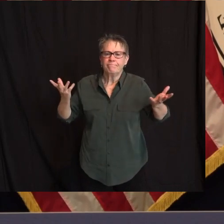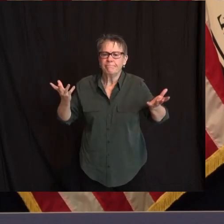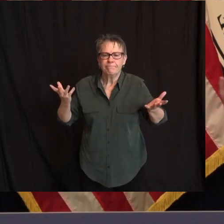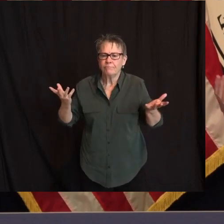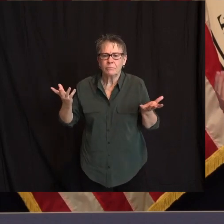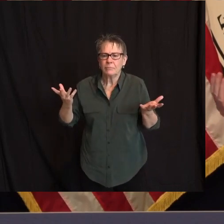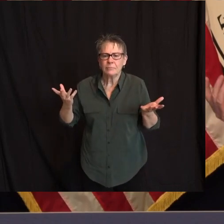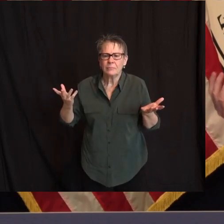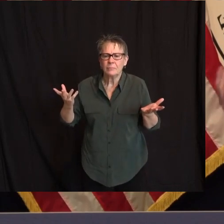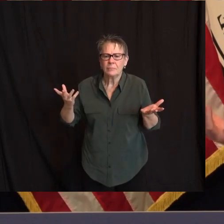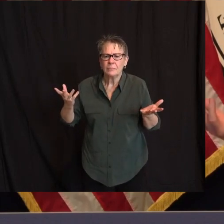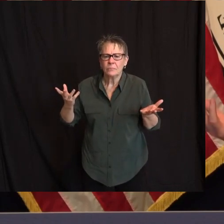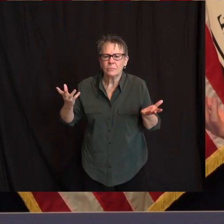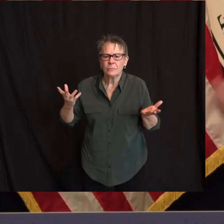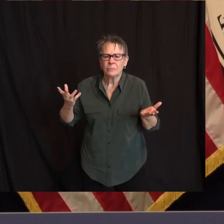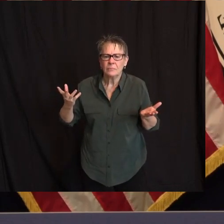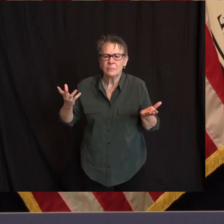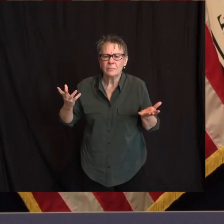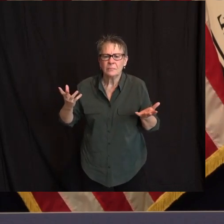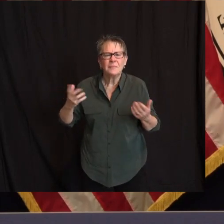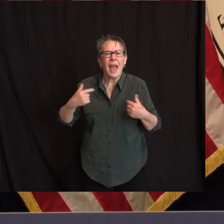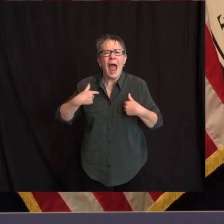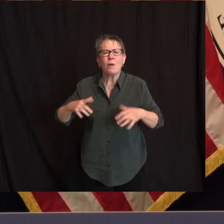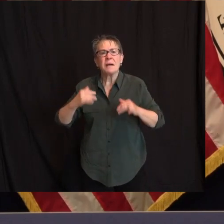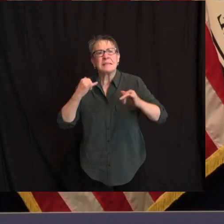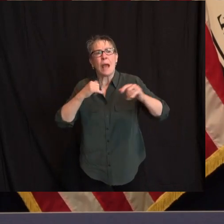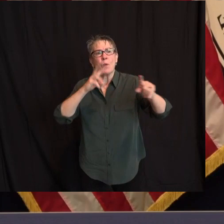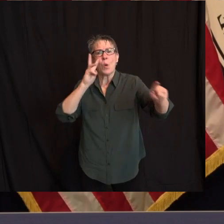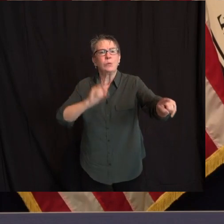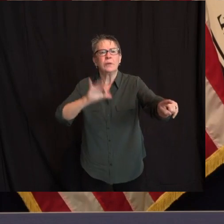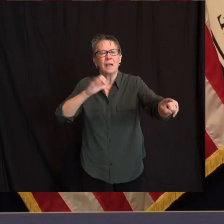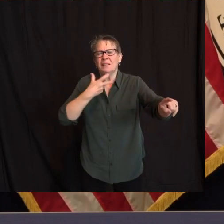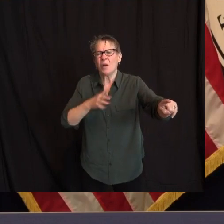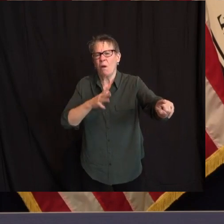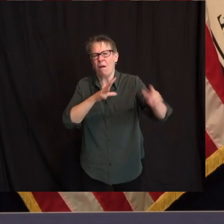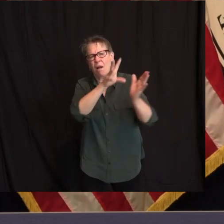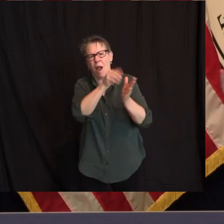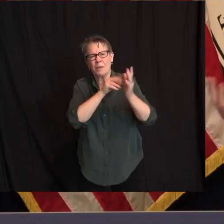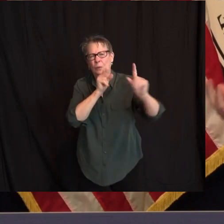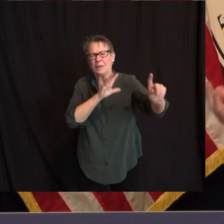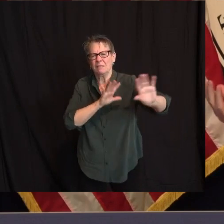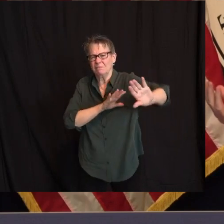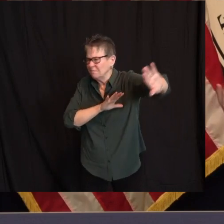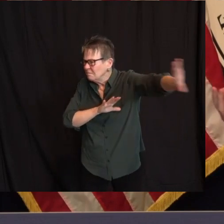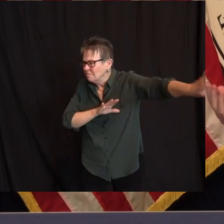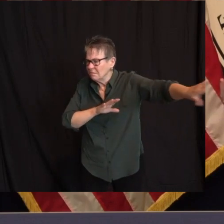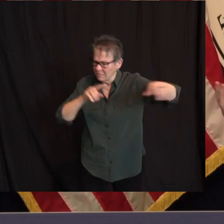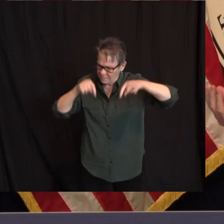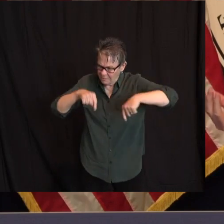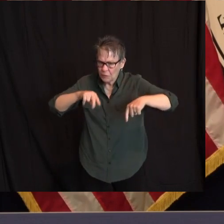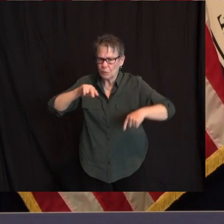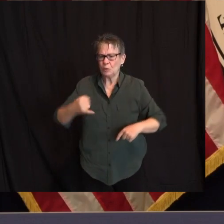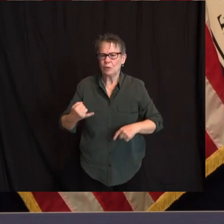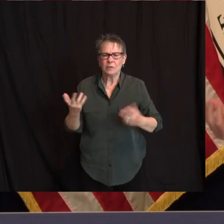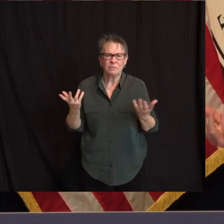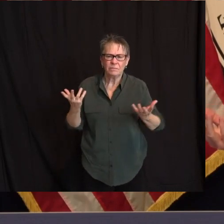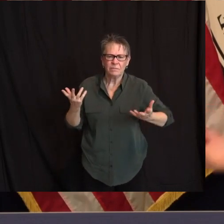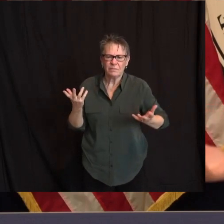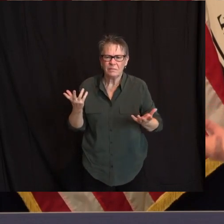where you've got people at the height of a, God, please God, we're not in this on July 7th, but we have to reserve the right. The decision